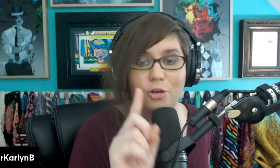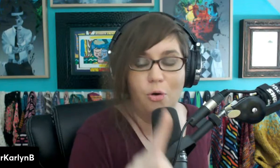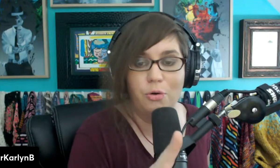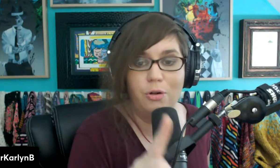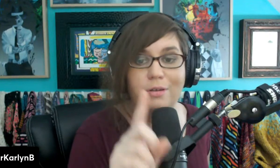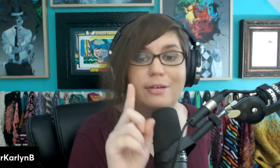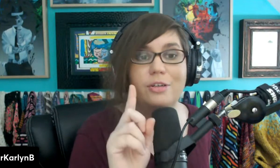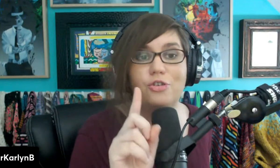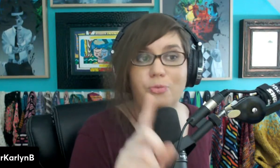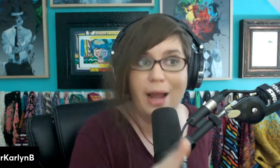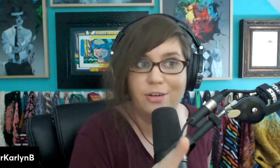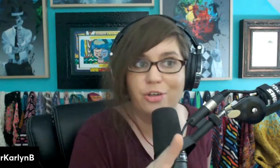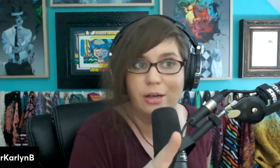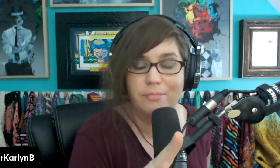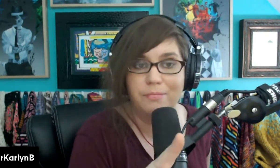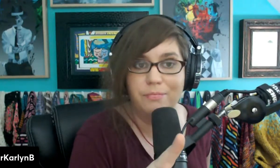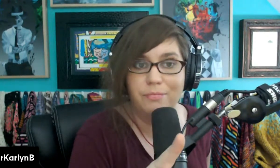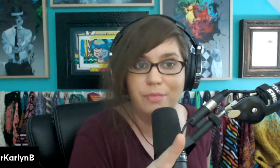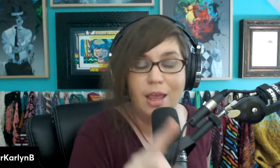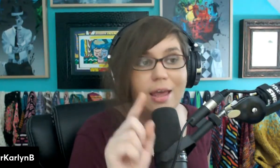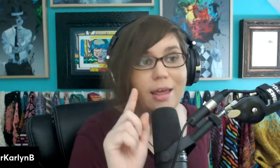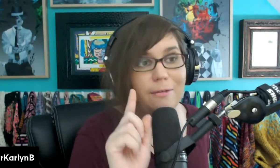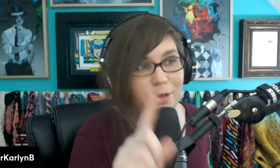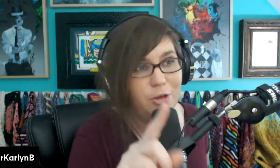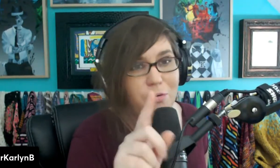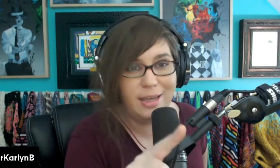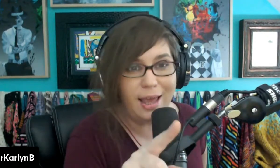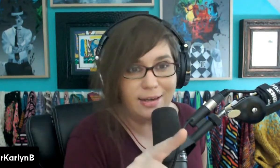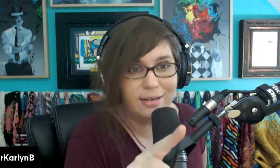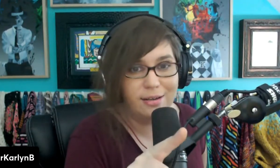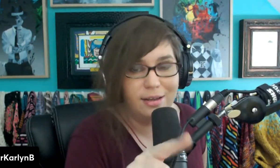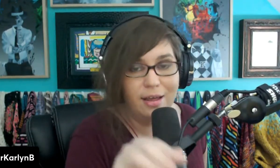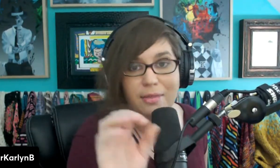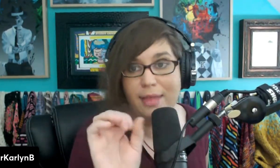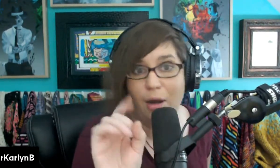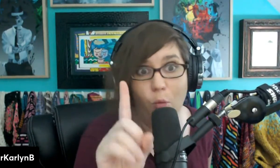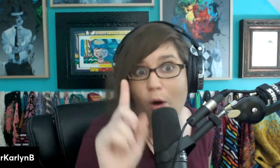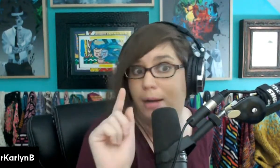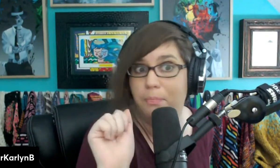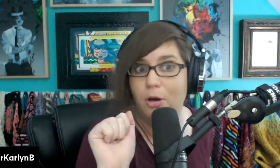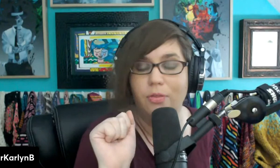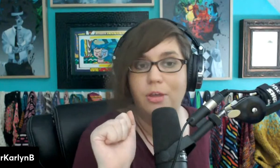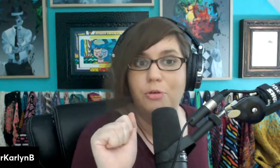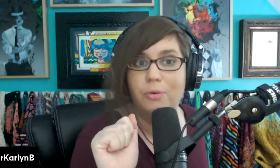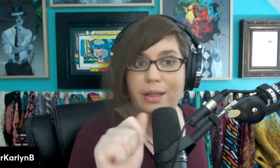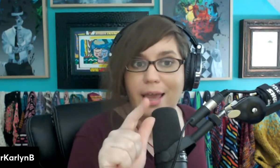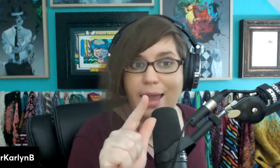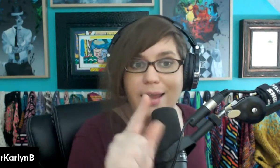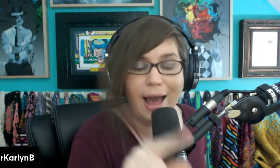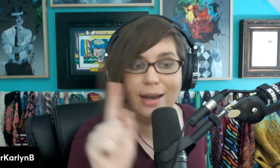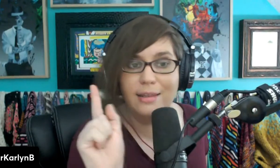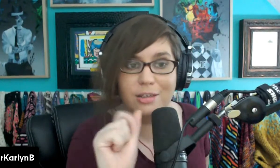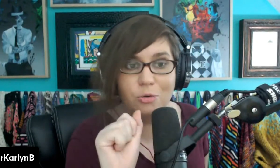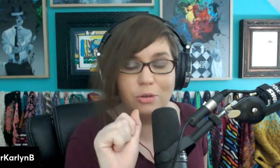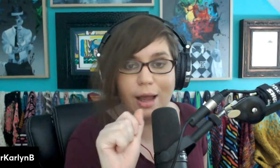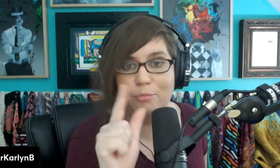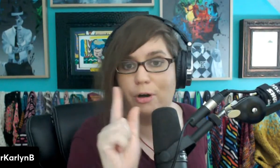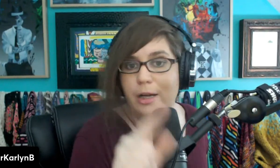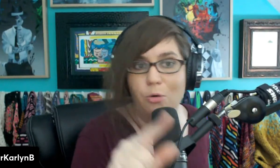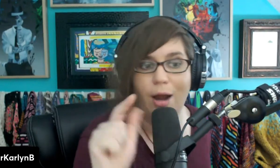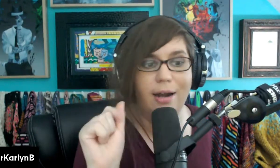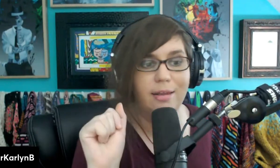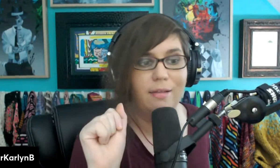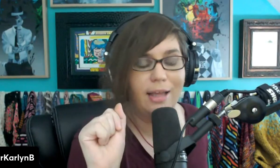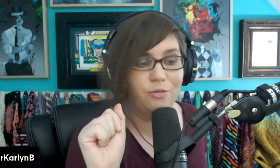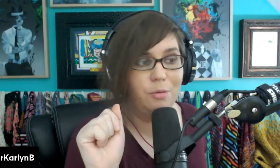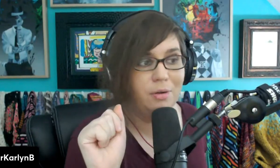and total distraction. If you get that one book that you really hate out of the school library